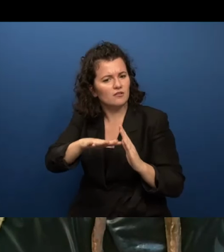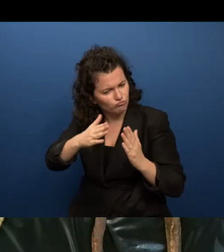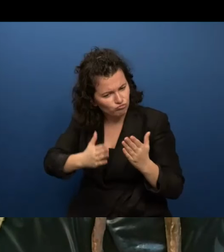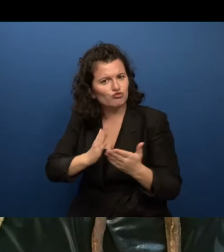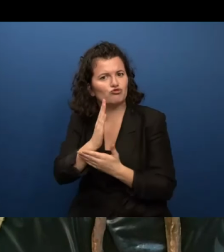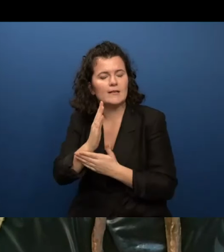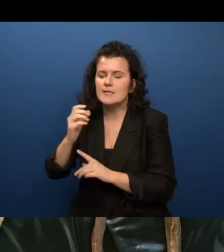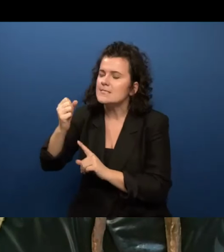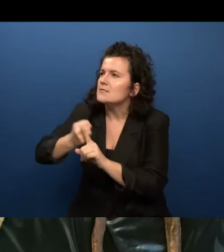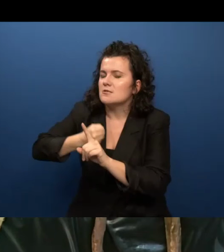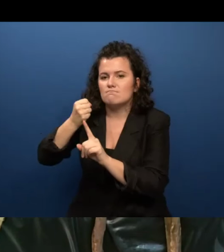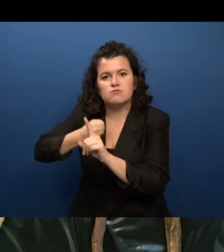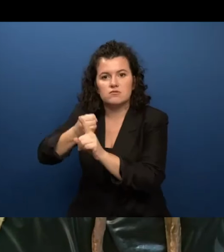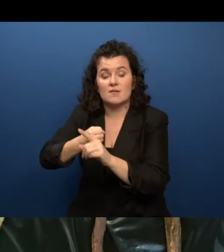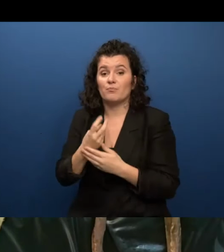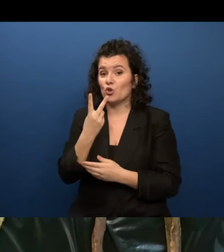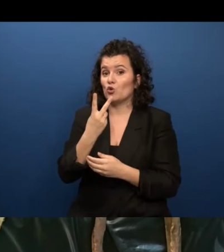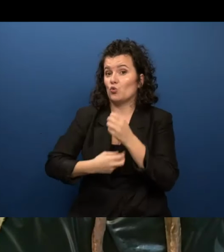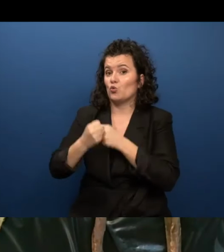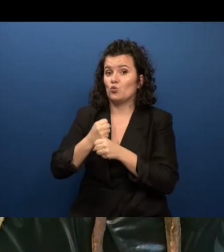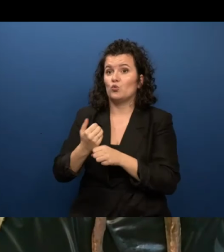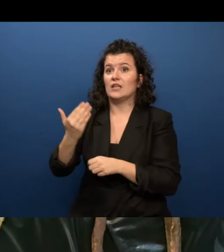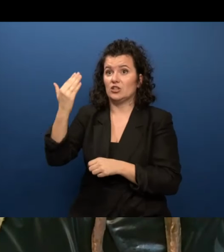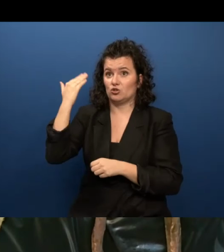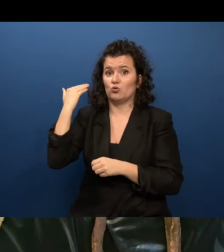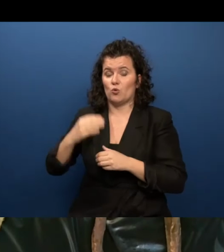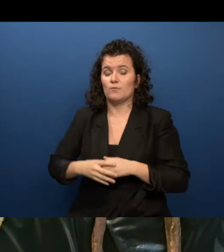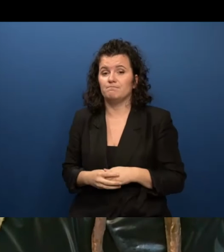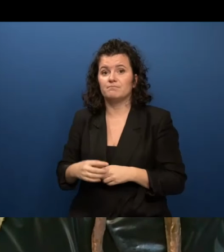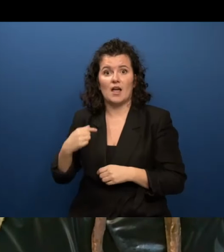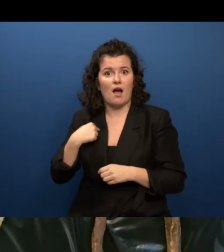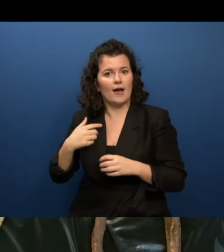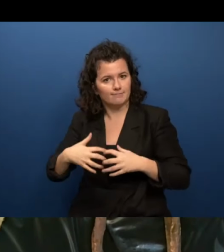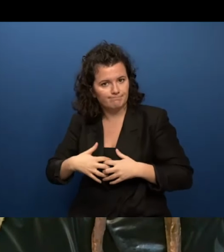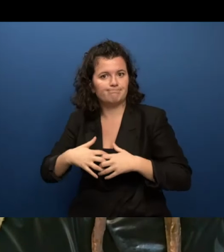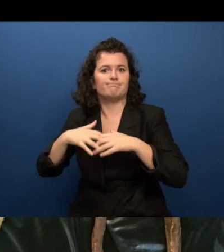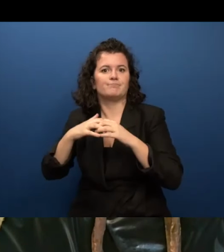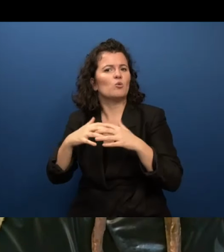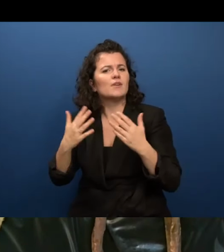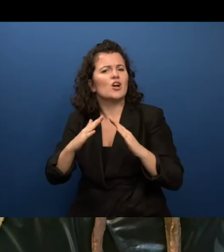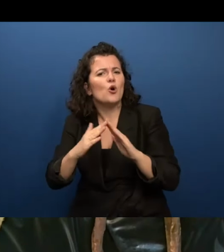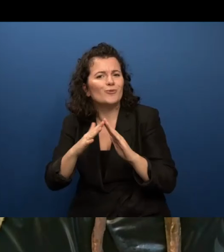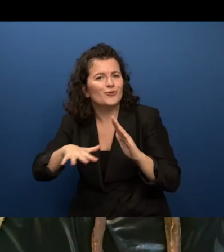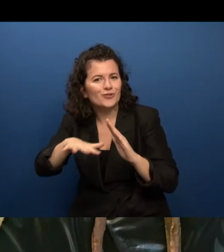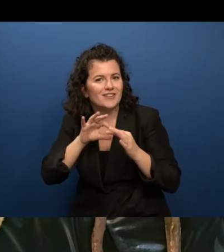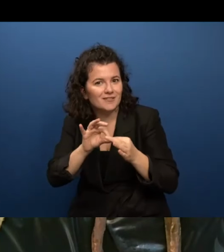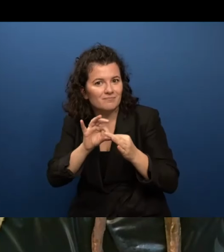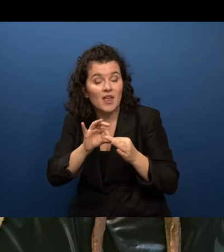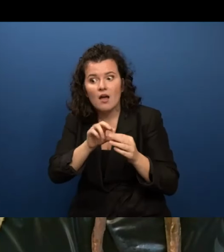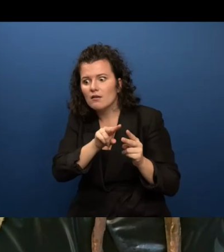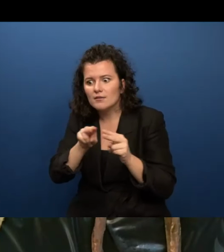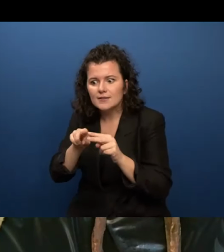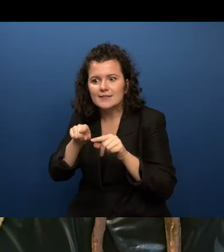2 years ago, I started focusing more on work of my community, special focus for person with